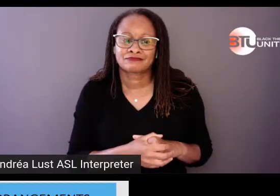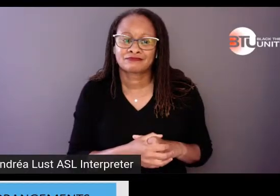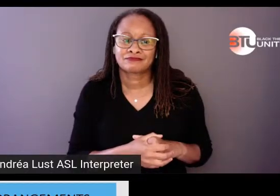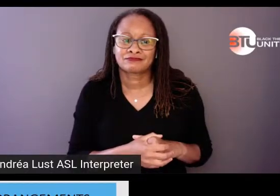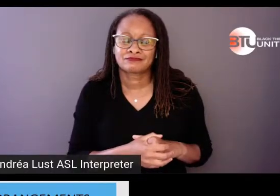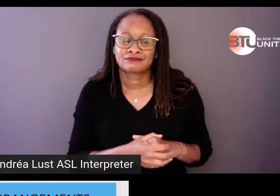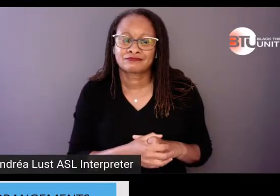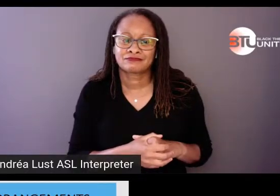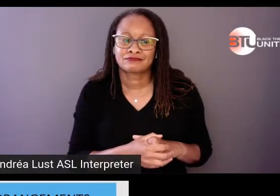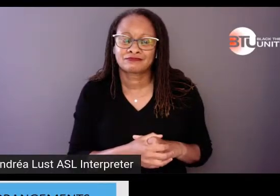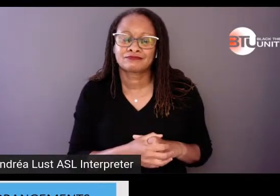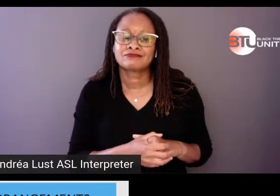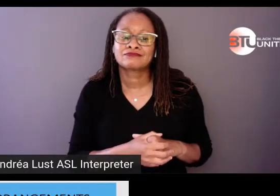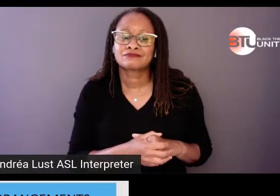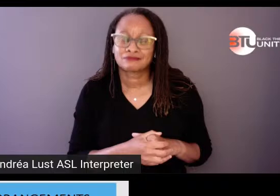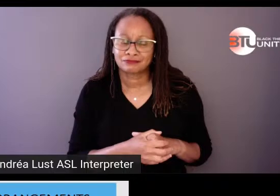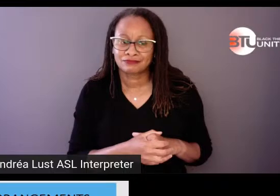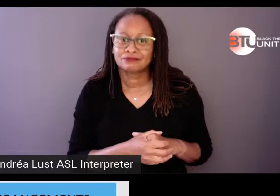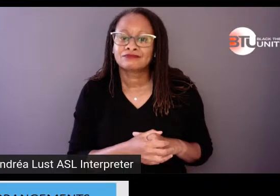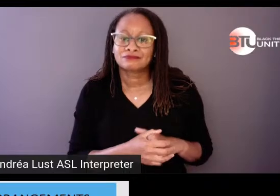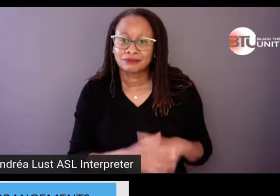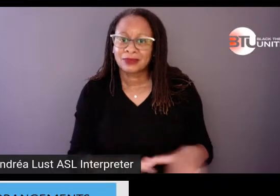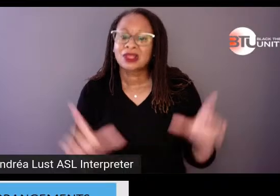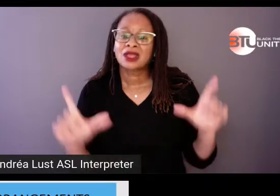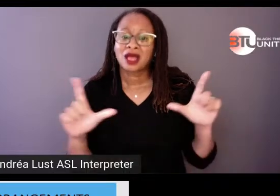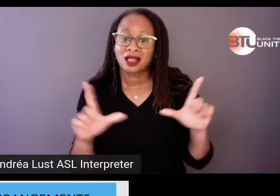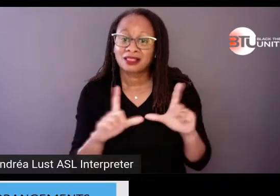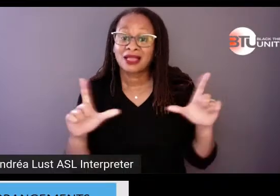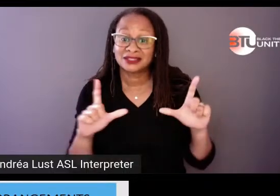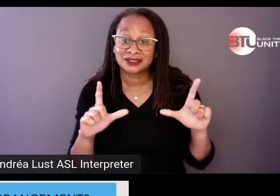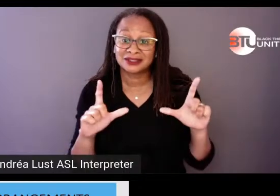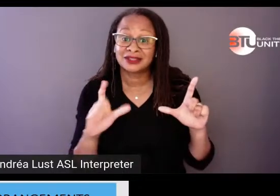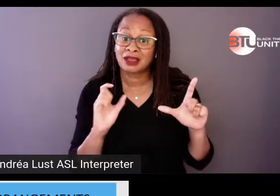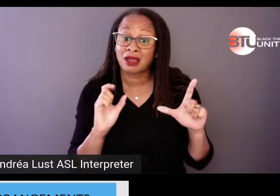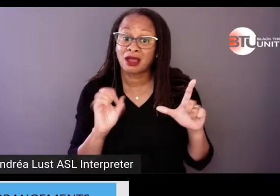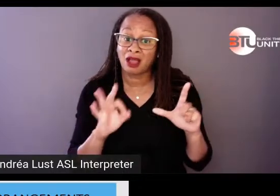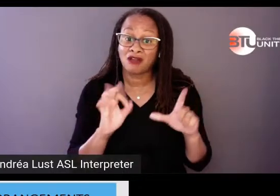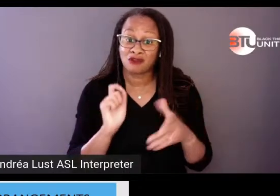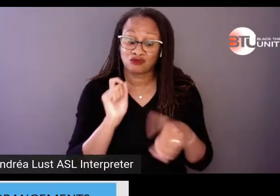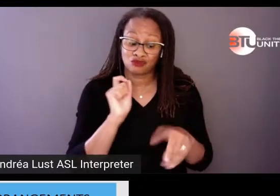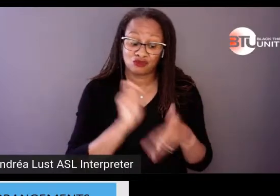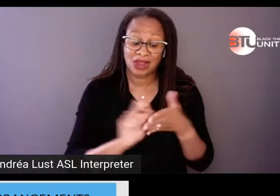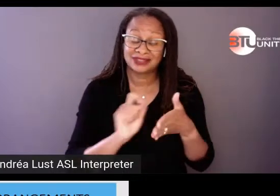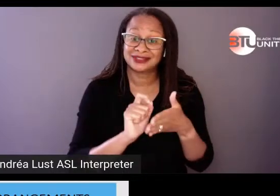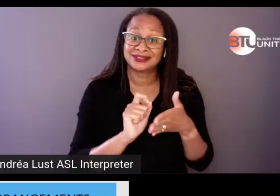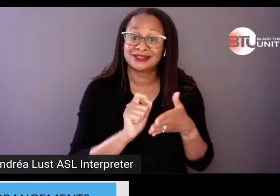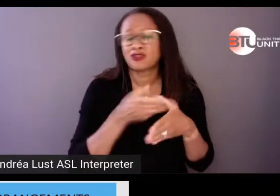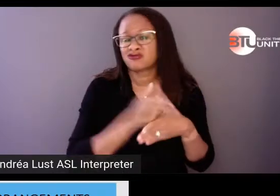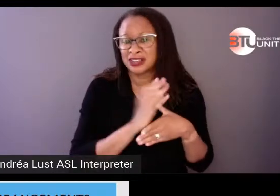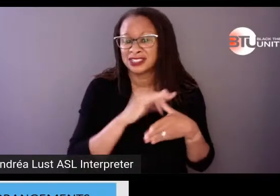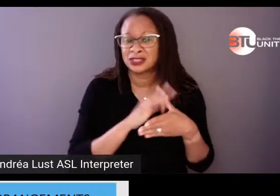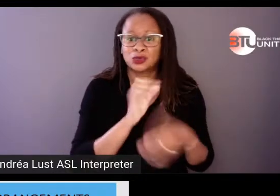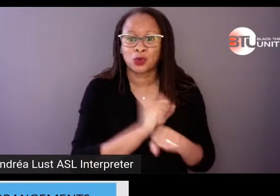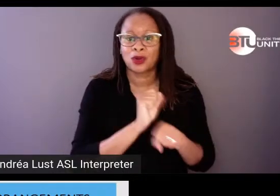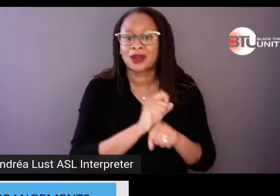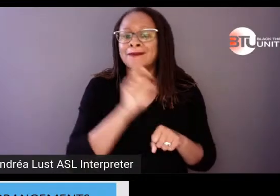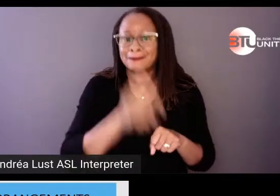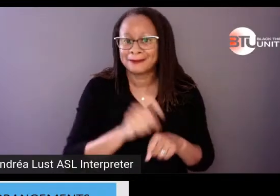a license of rights into a work protected by copyright has to be in writing.